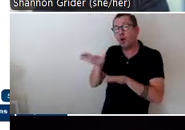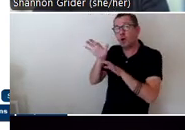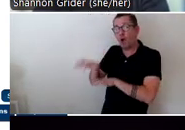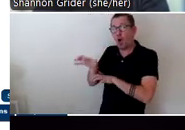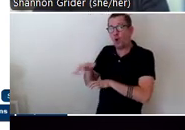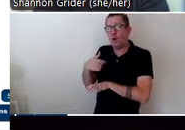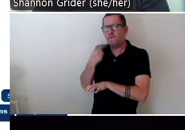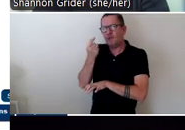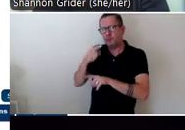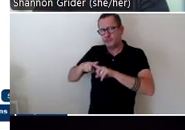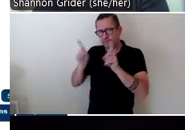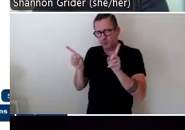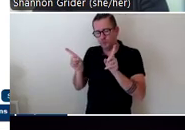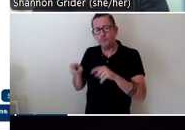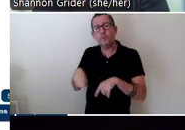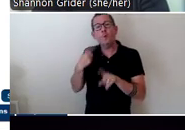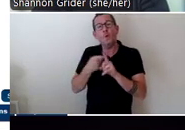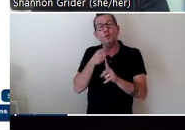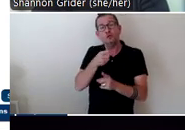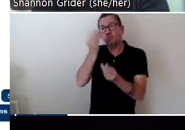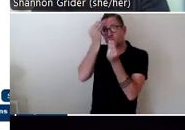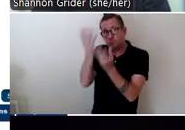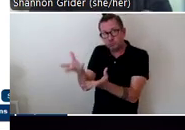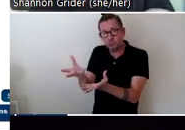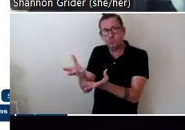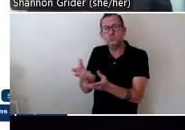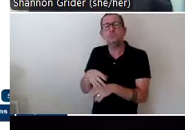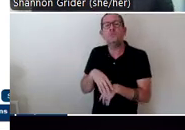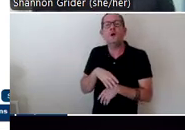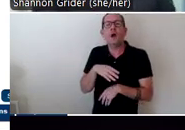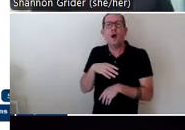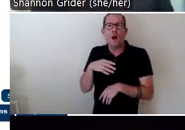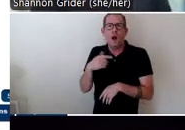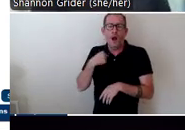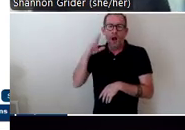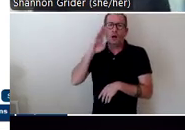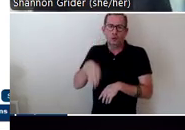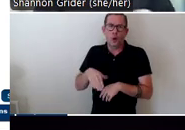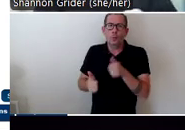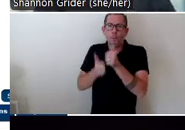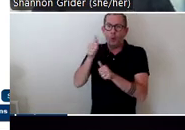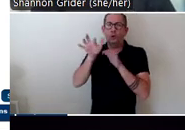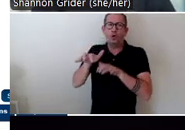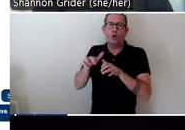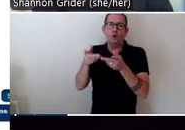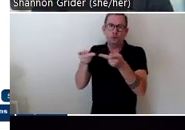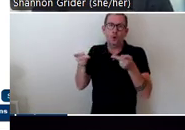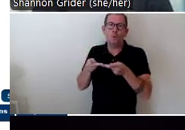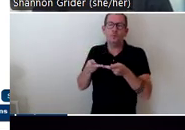of information should be given. Sometimes there's a difference, like if you're letting the person